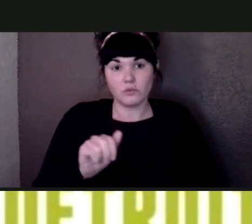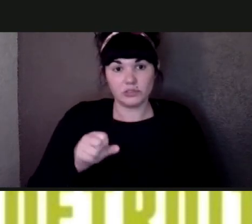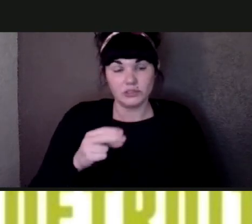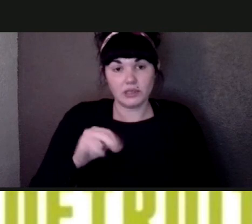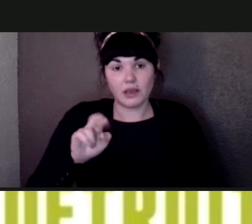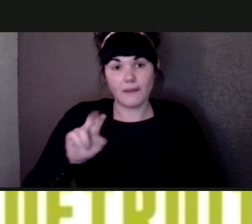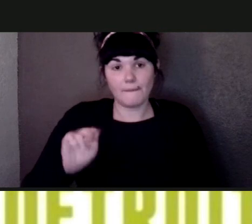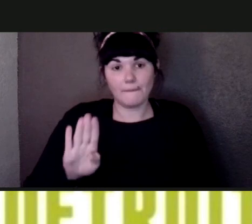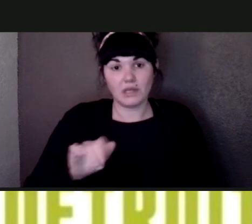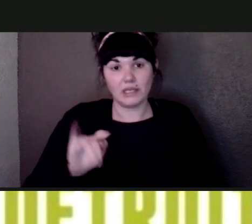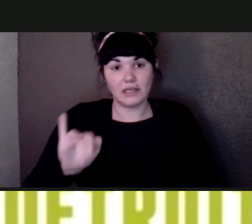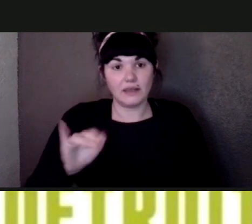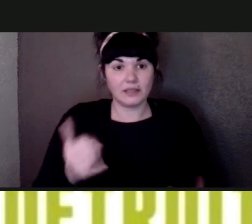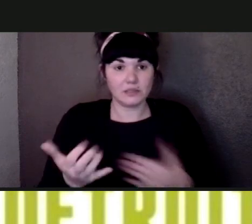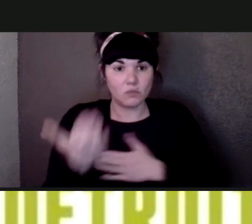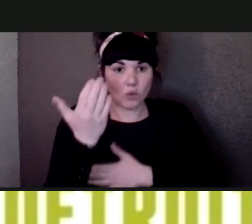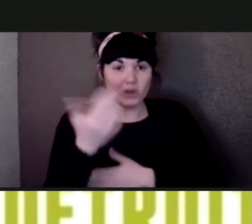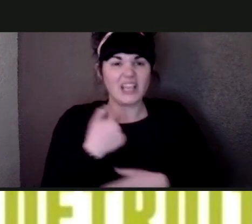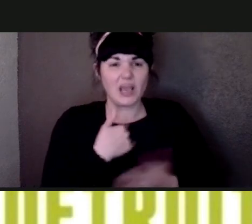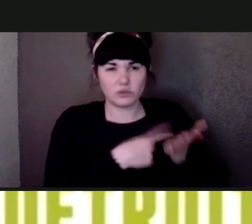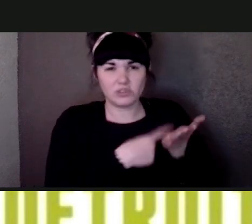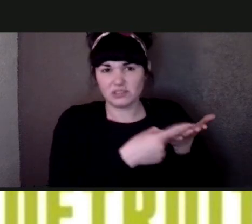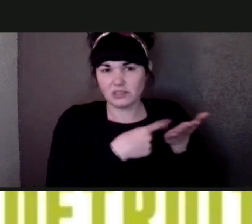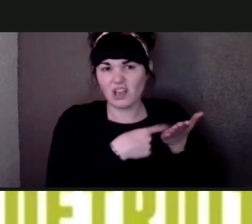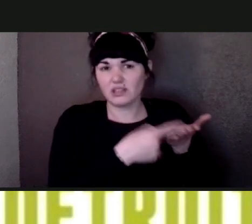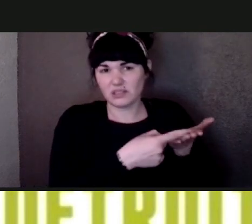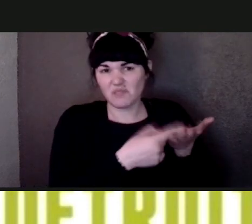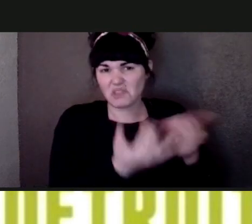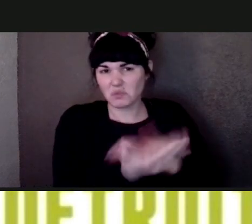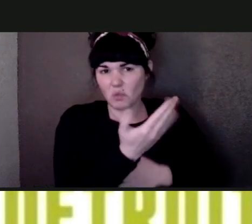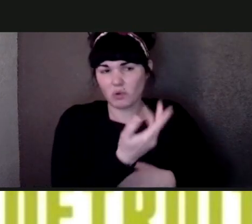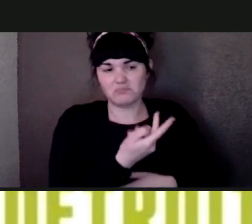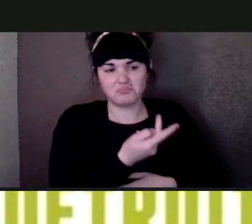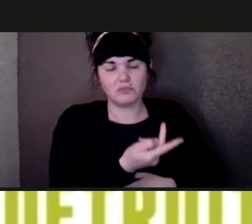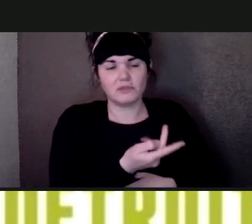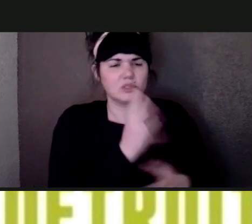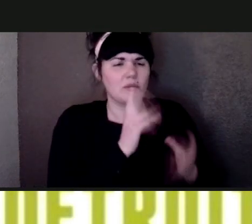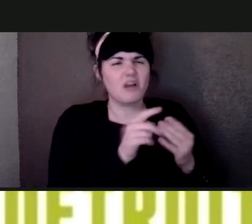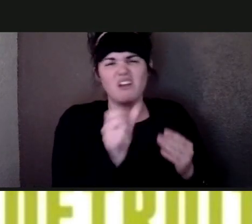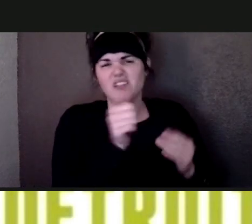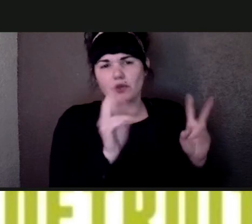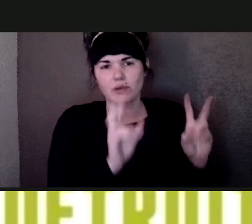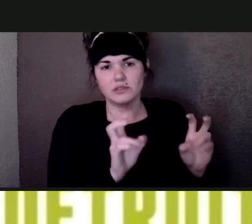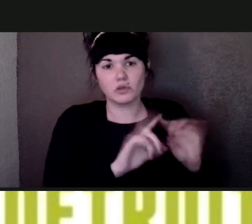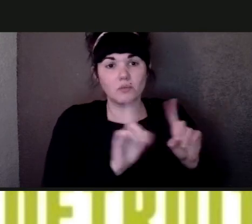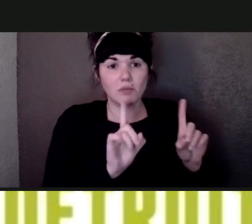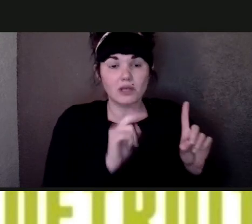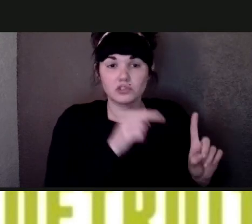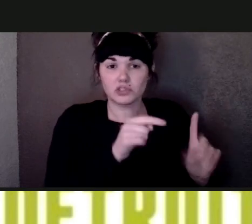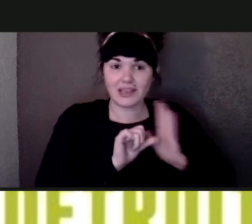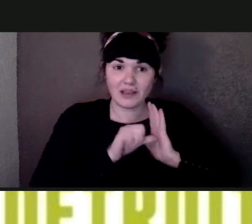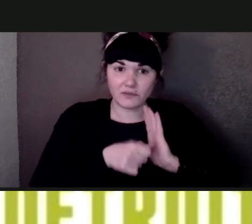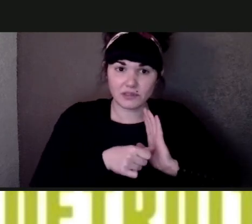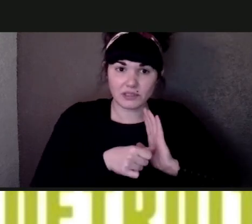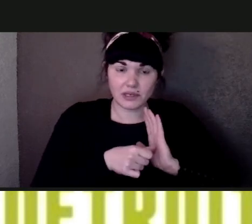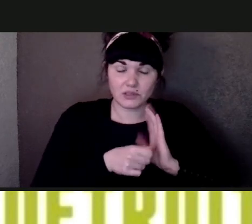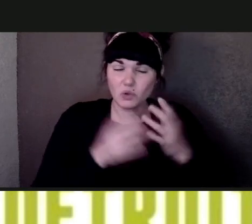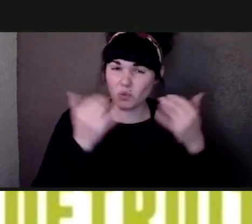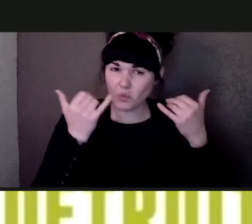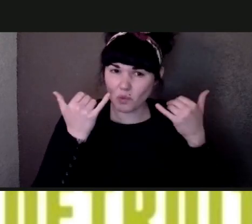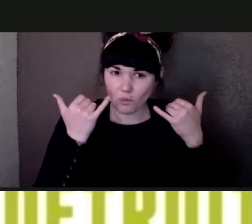but she reminded us all on the call of how important it is for people to apply for these dollars now and